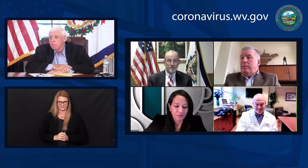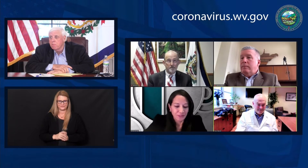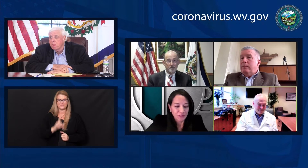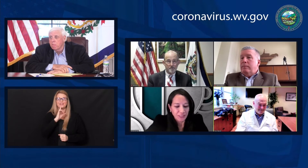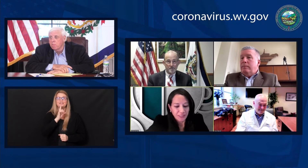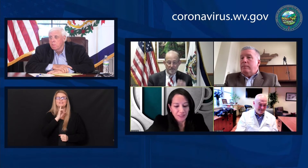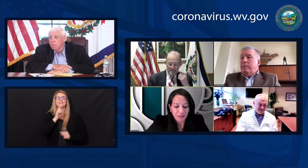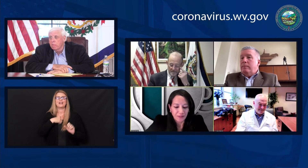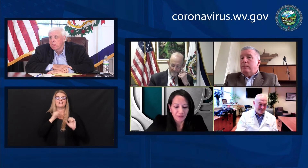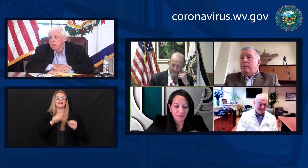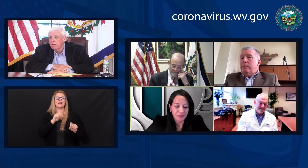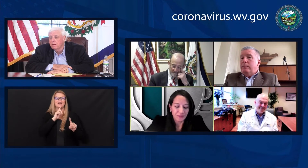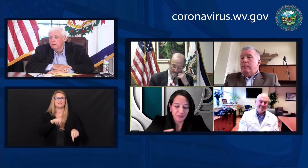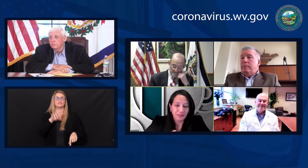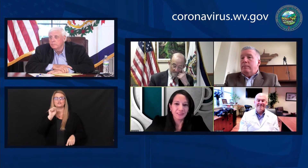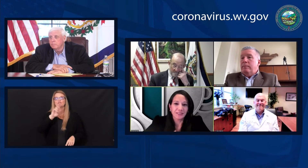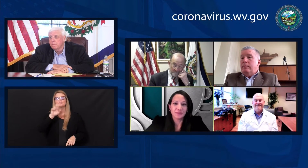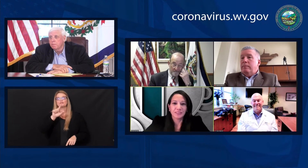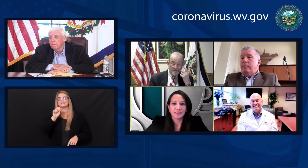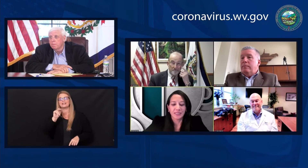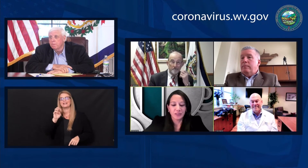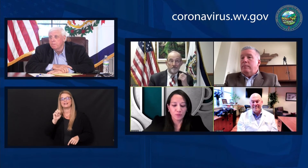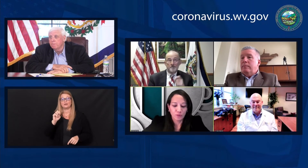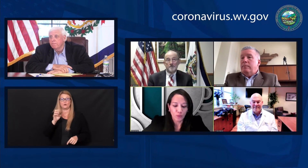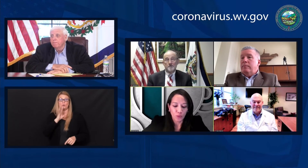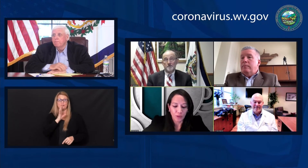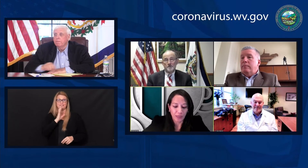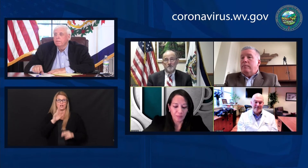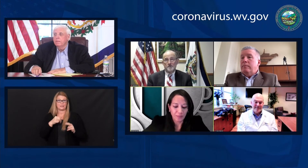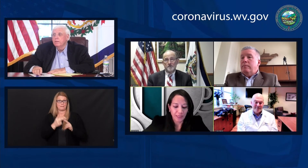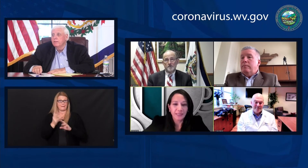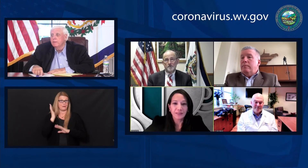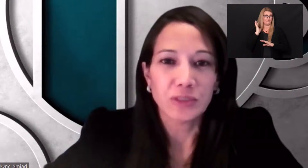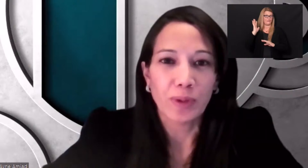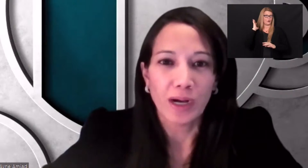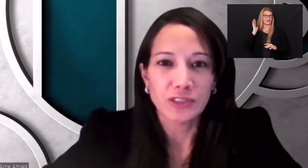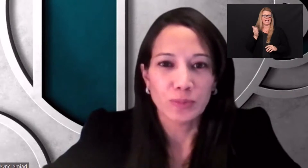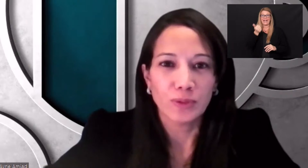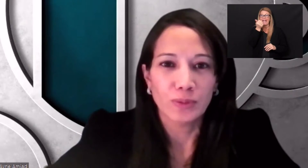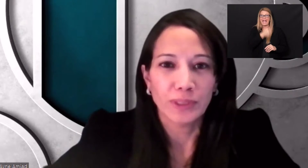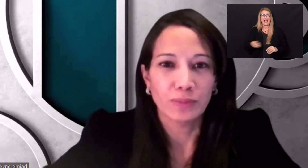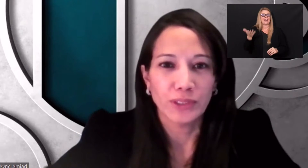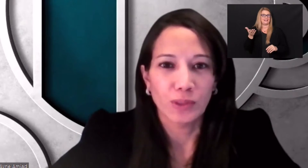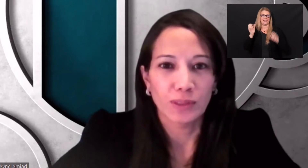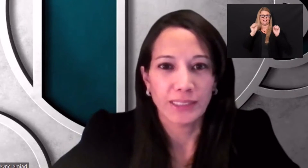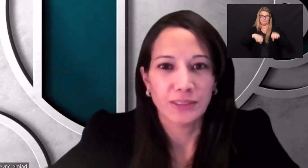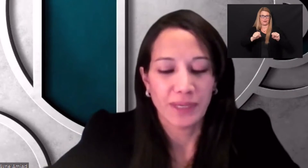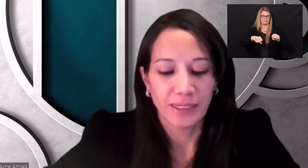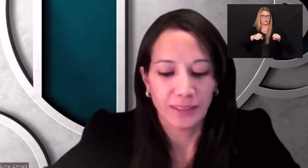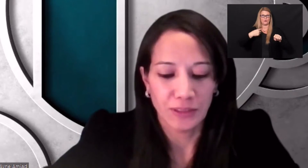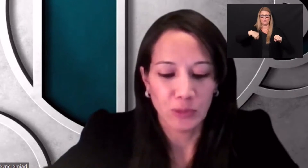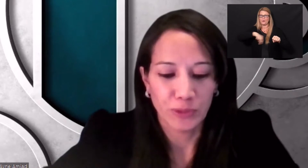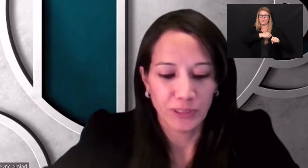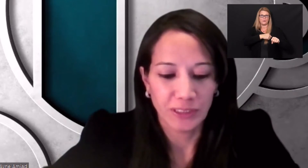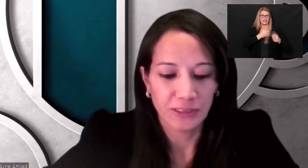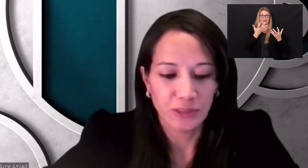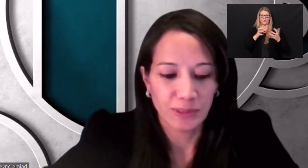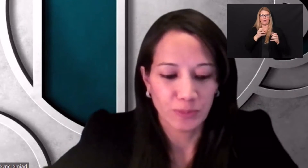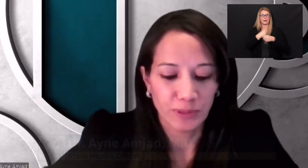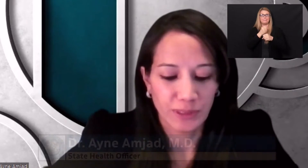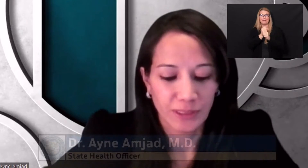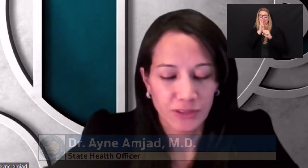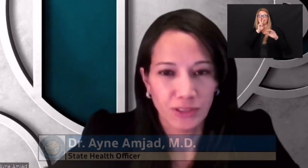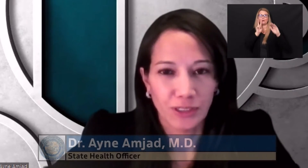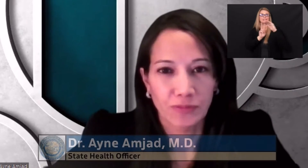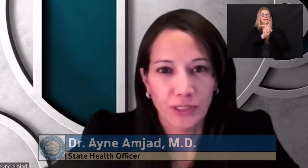Sure. Suzanne, just as we stated before, anything's possible. We don't like to make, you know, predictions